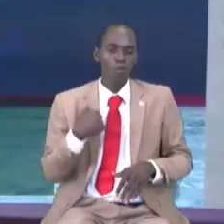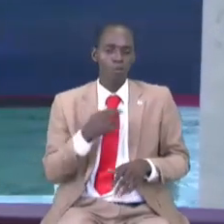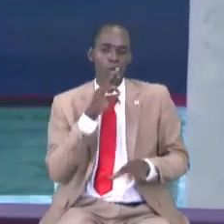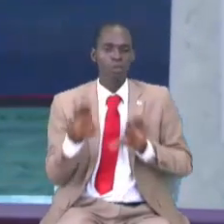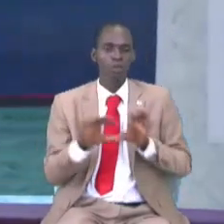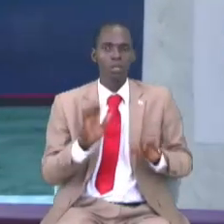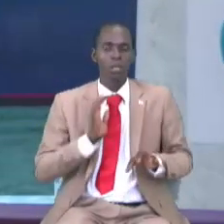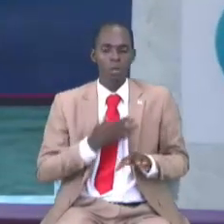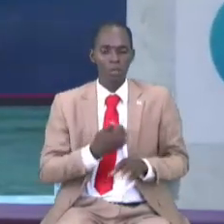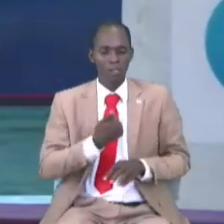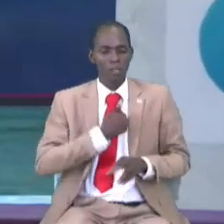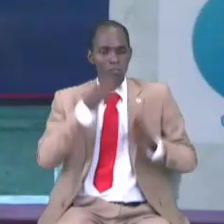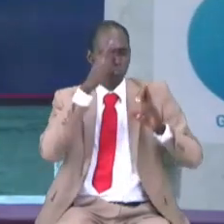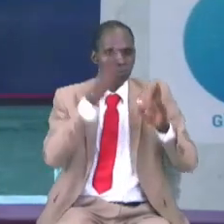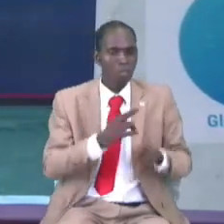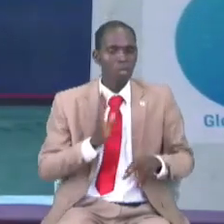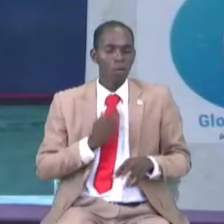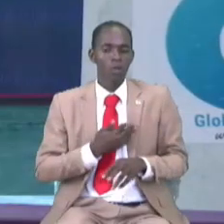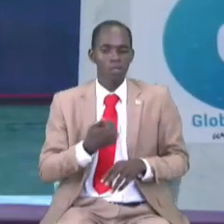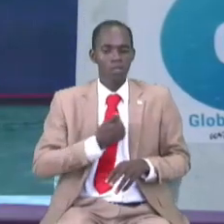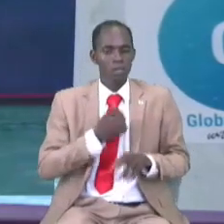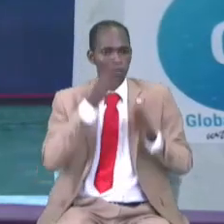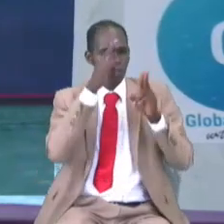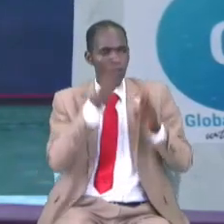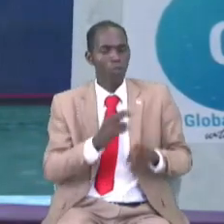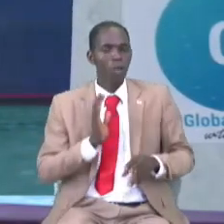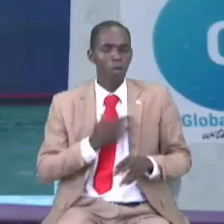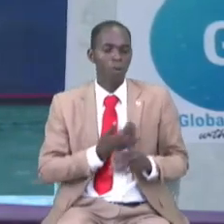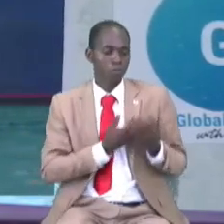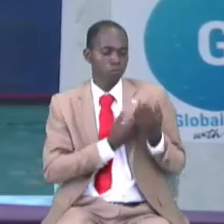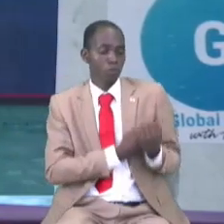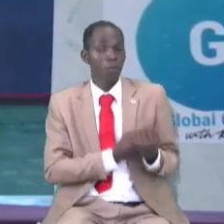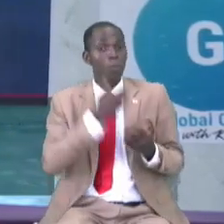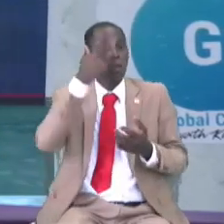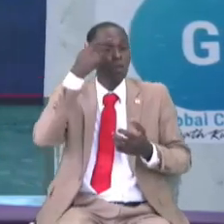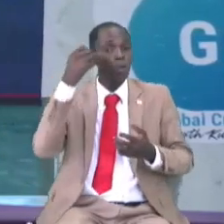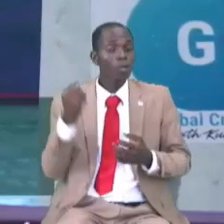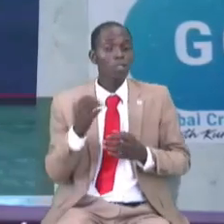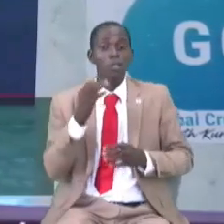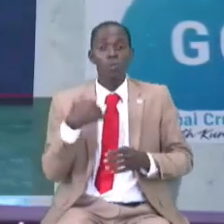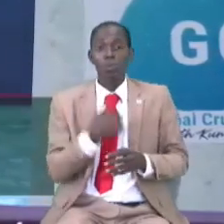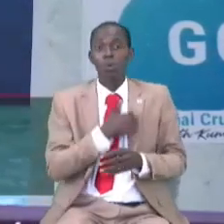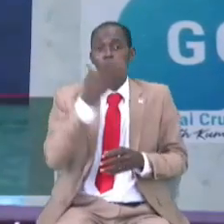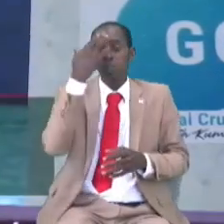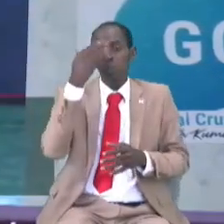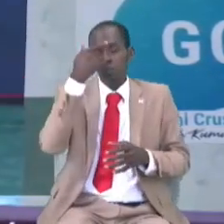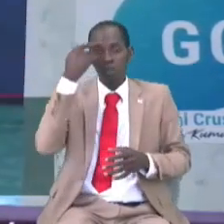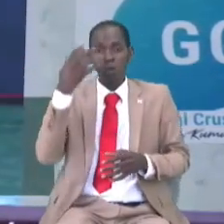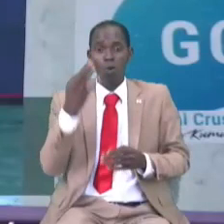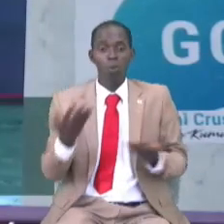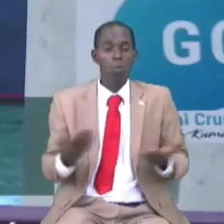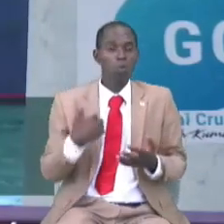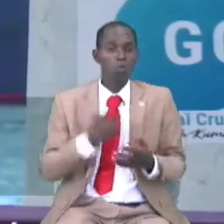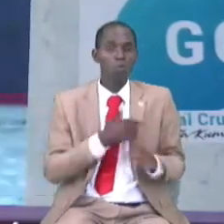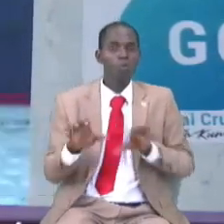confidence. Because we know that because of what we do, we're less than human. We behave